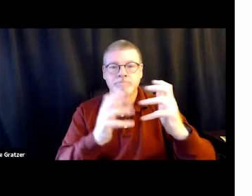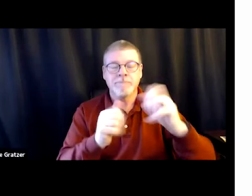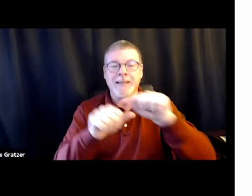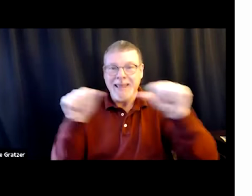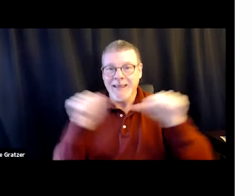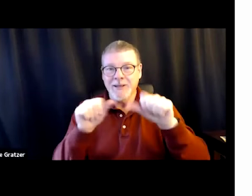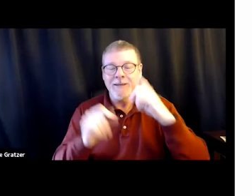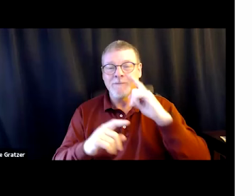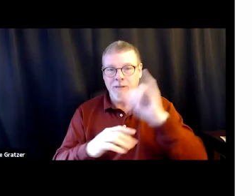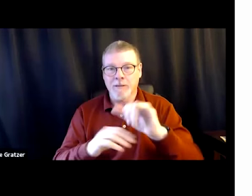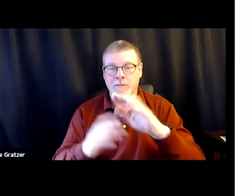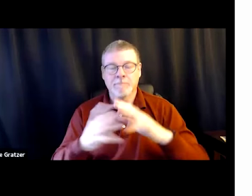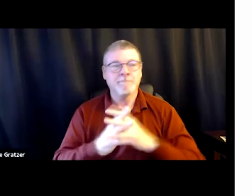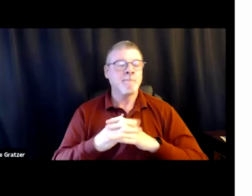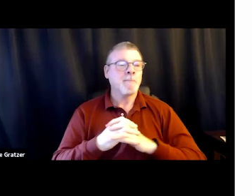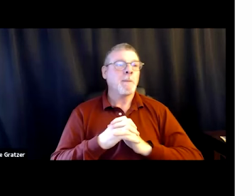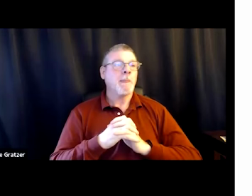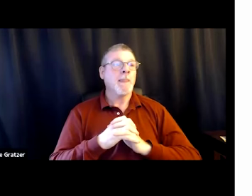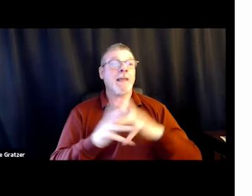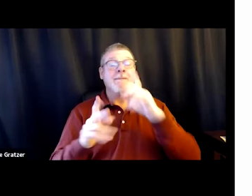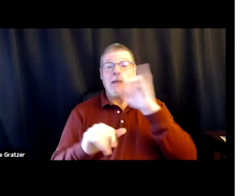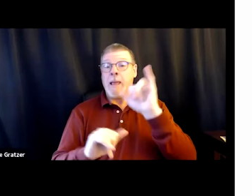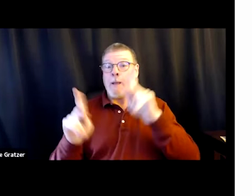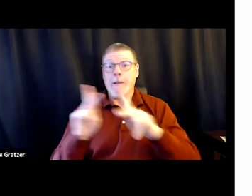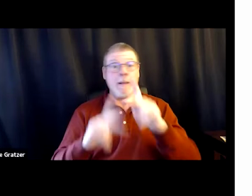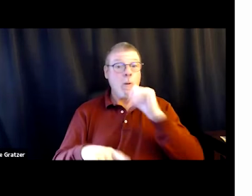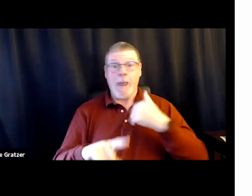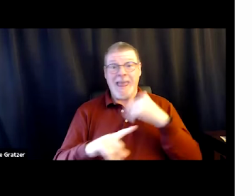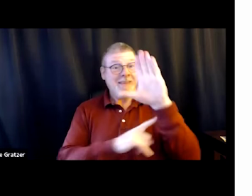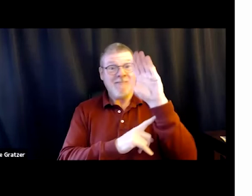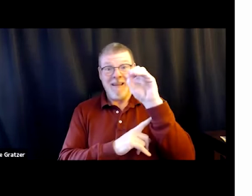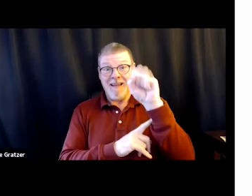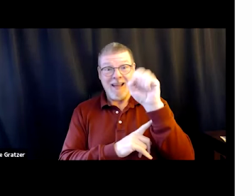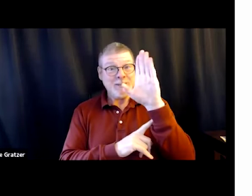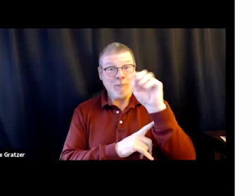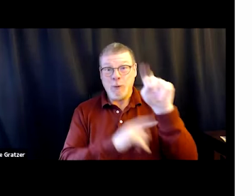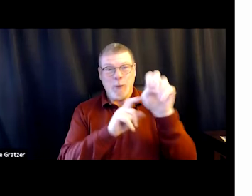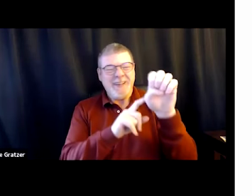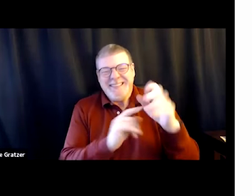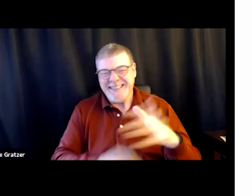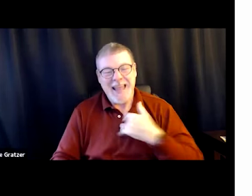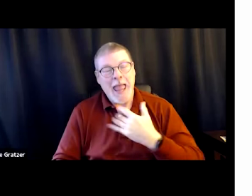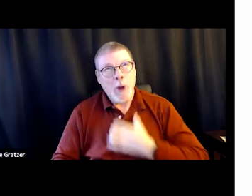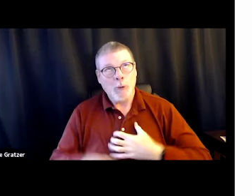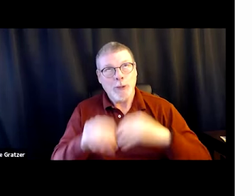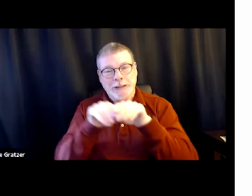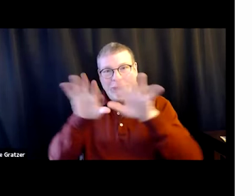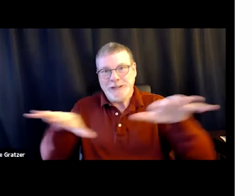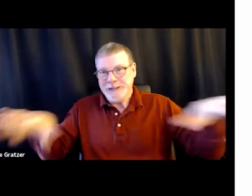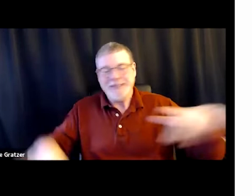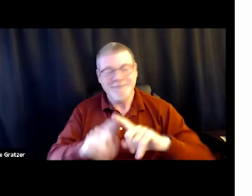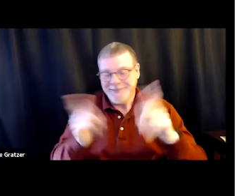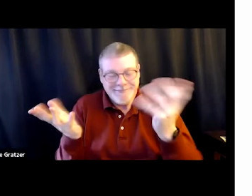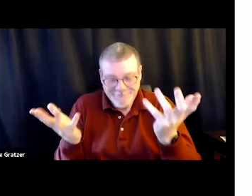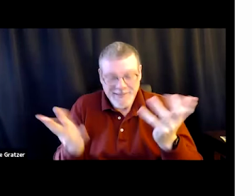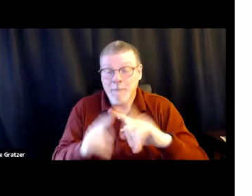region. For those in, areas that don't have Osborne's at their discretion, I wish that we all had one, you can